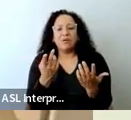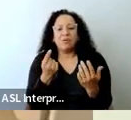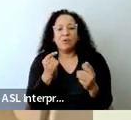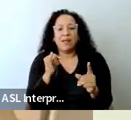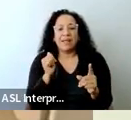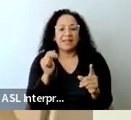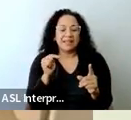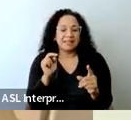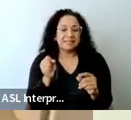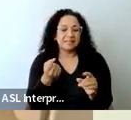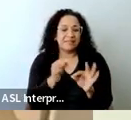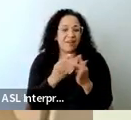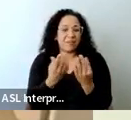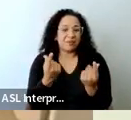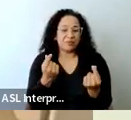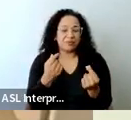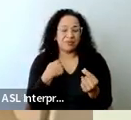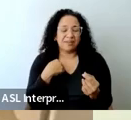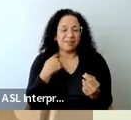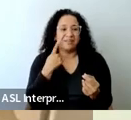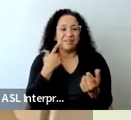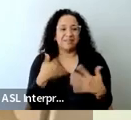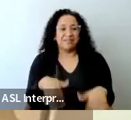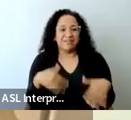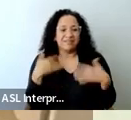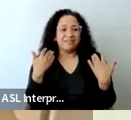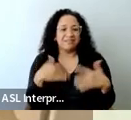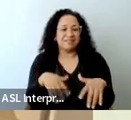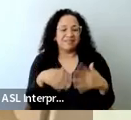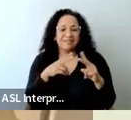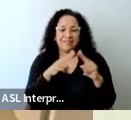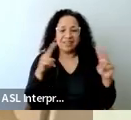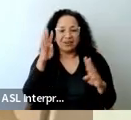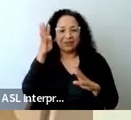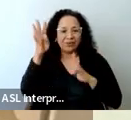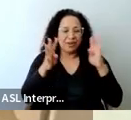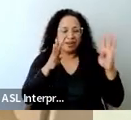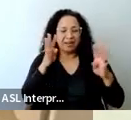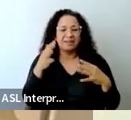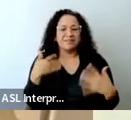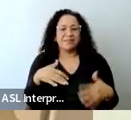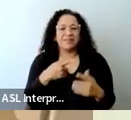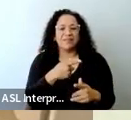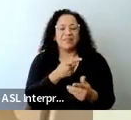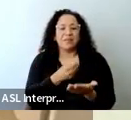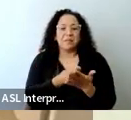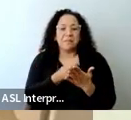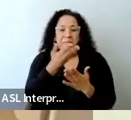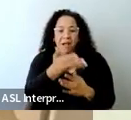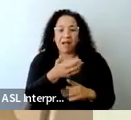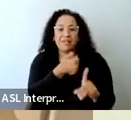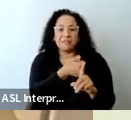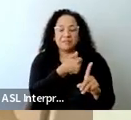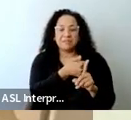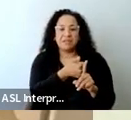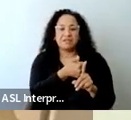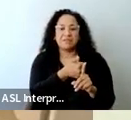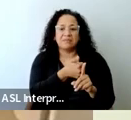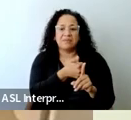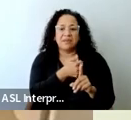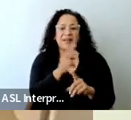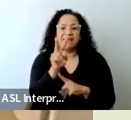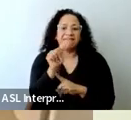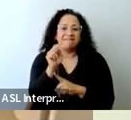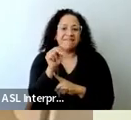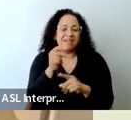Ian's family did, which I find wildly creative, is they bought themselves a van from